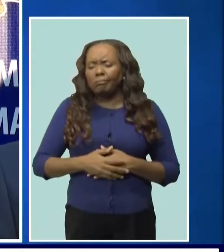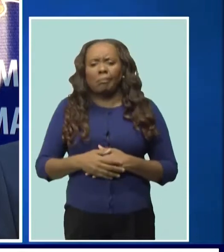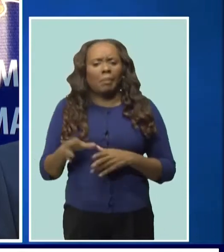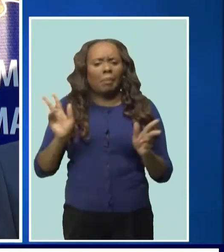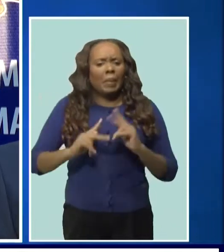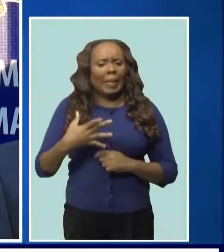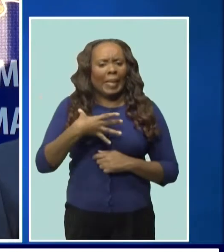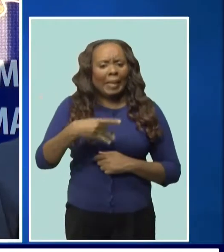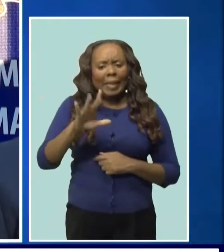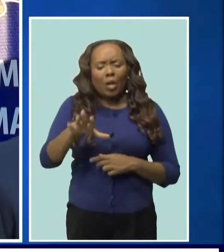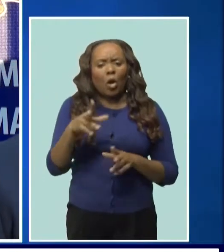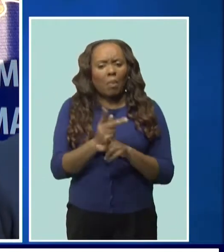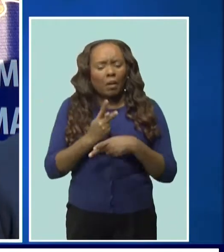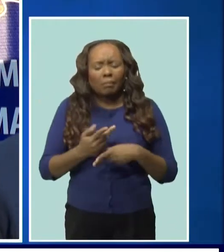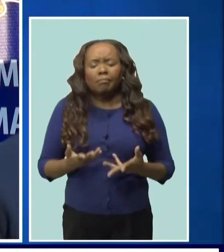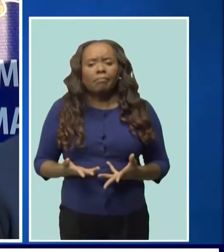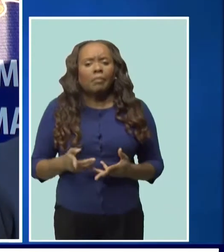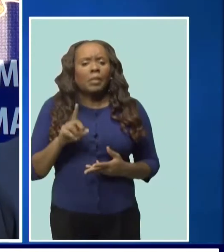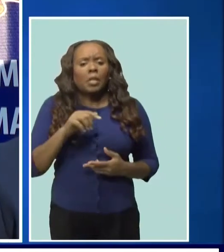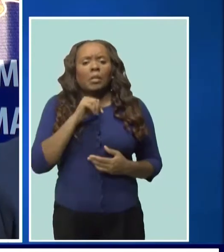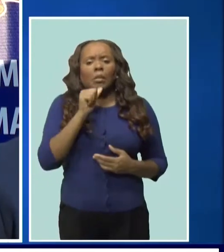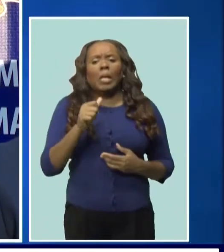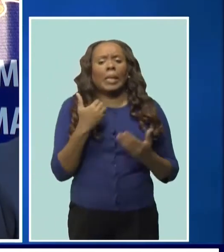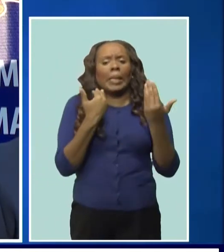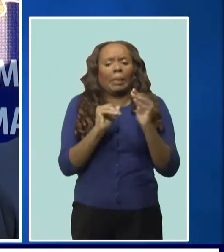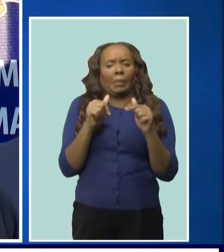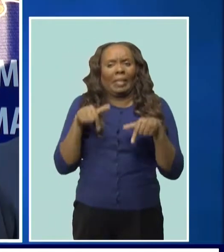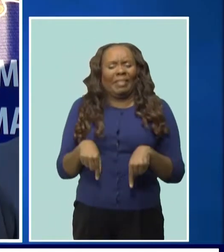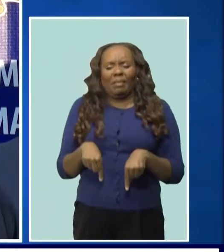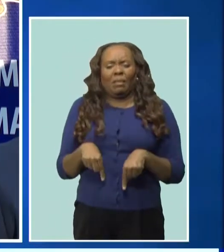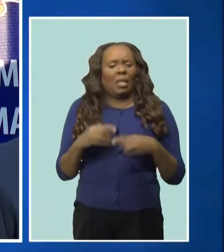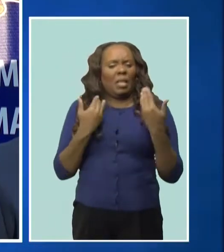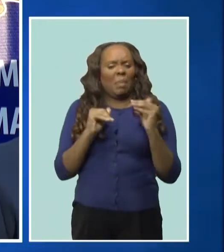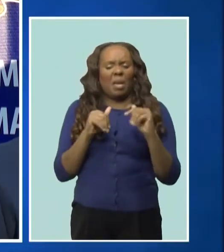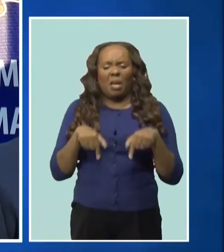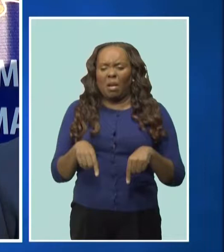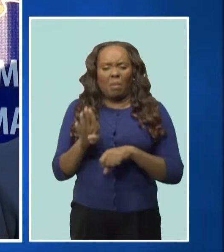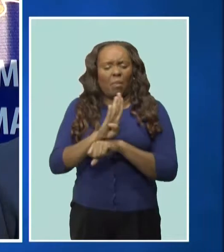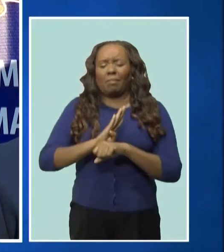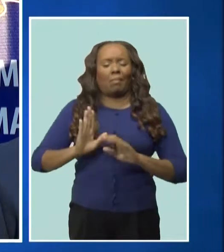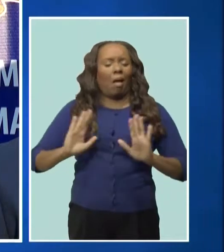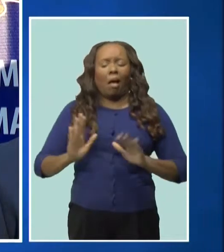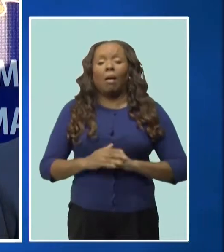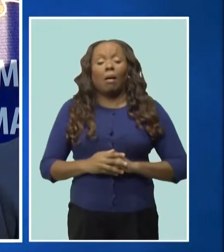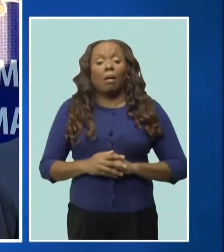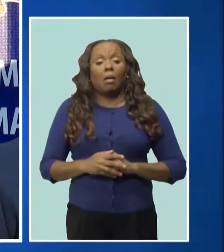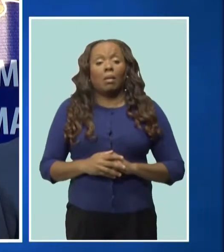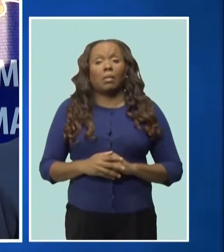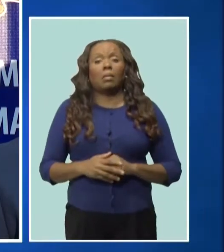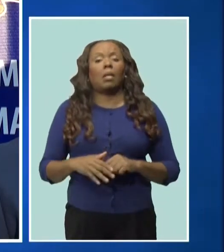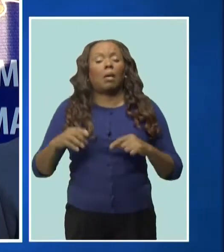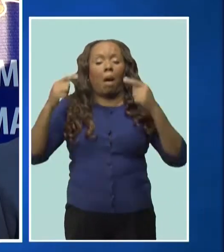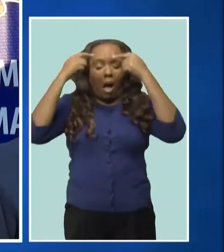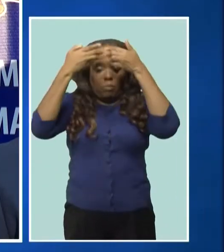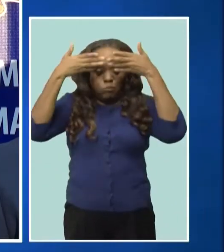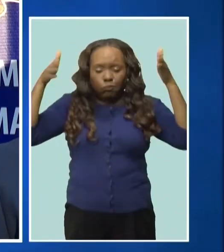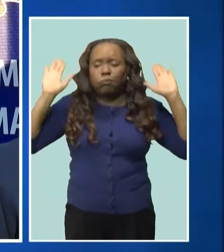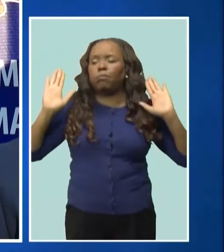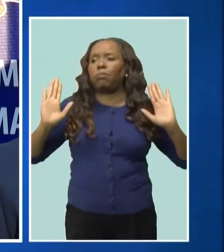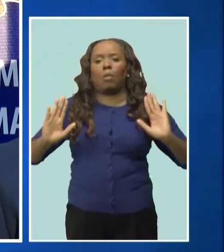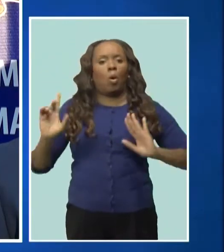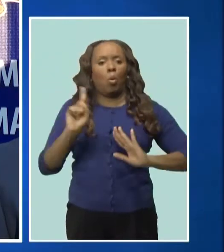can do well, you should not be limited to 166 square miles. You should only be limited as far as your imagination can take